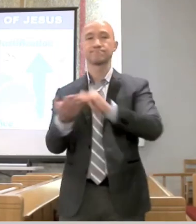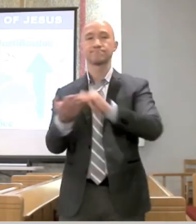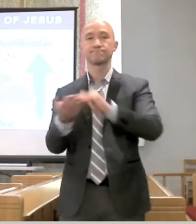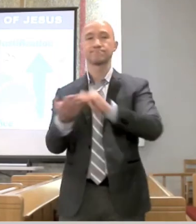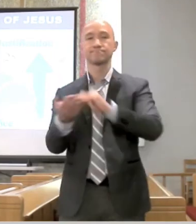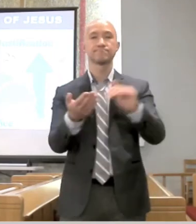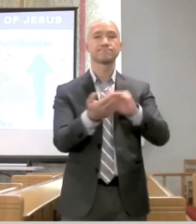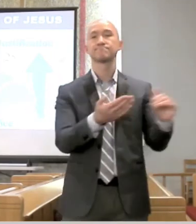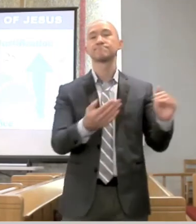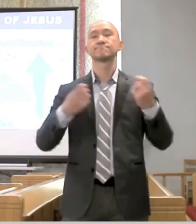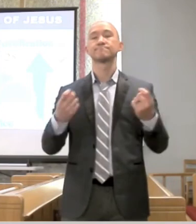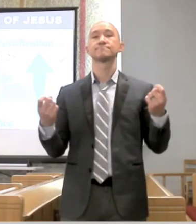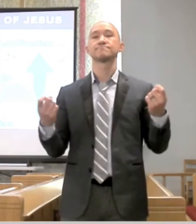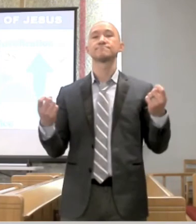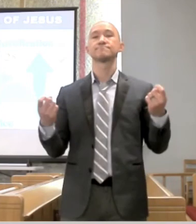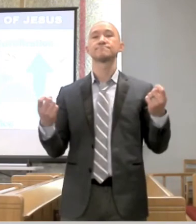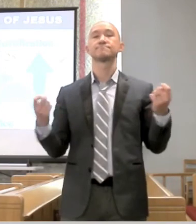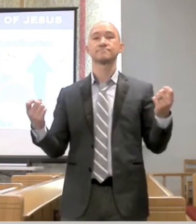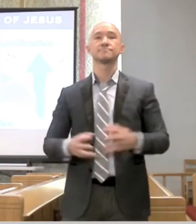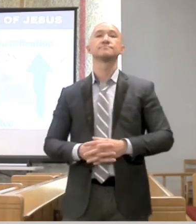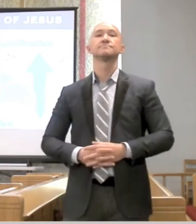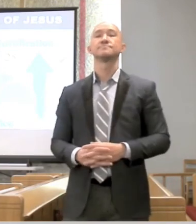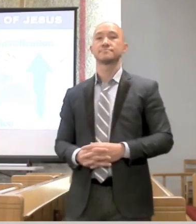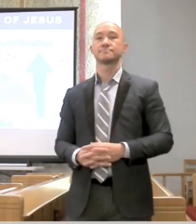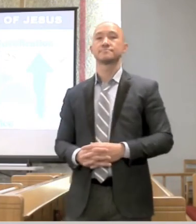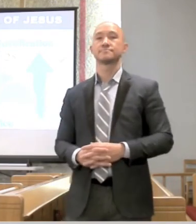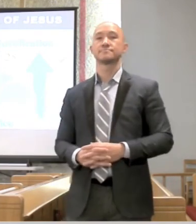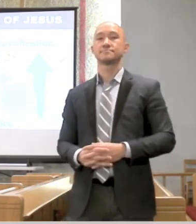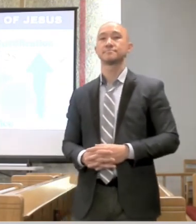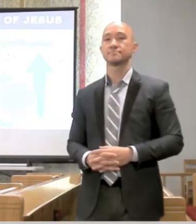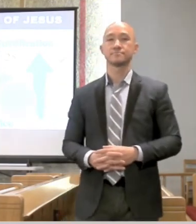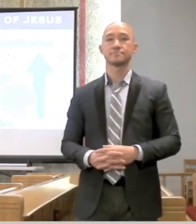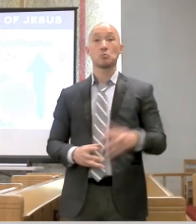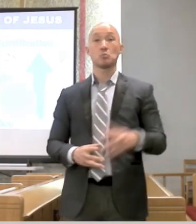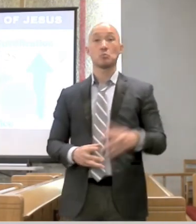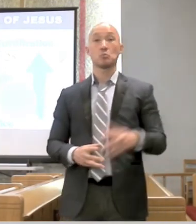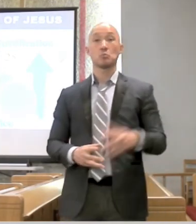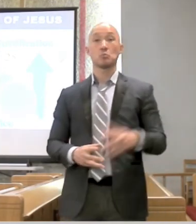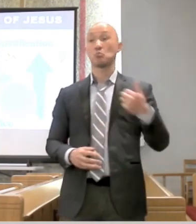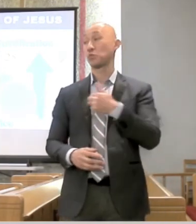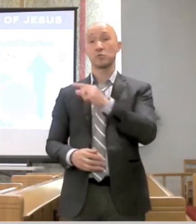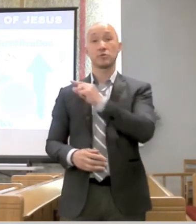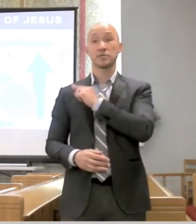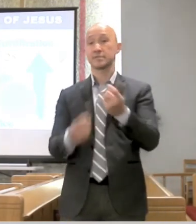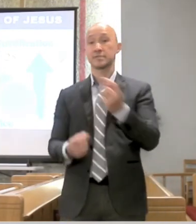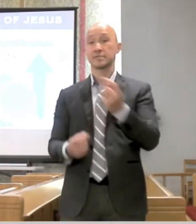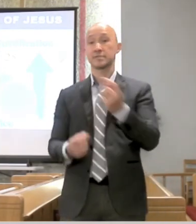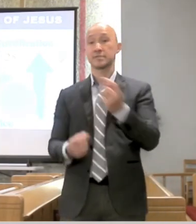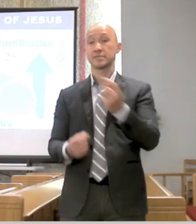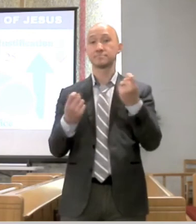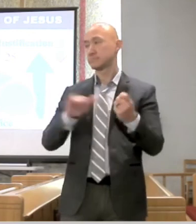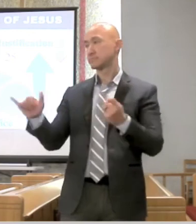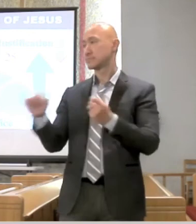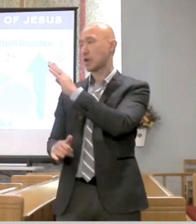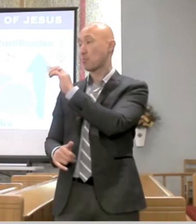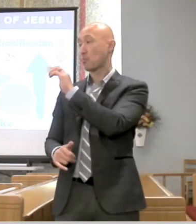our wicked disobedience, for our sinful thoughts. We are that Barabbas. We don't